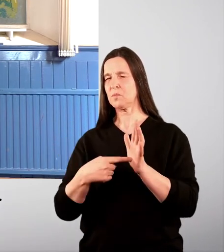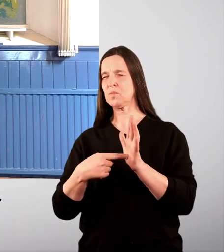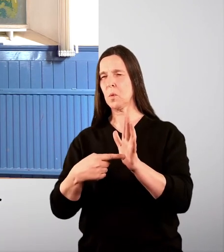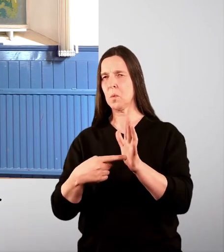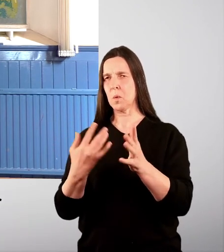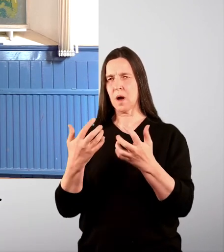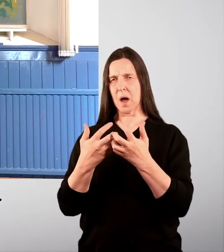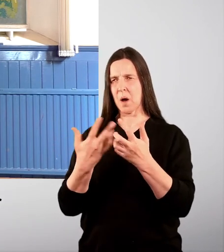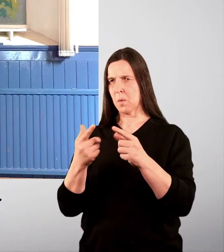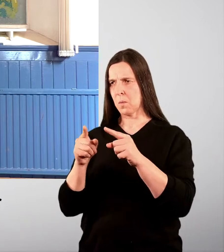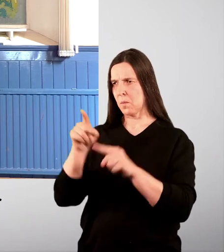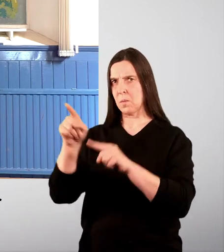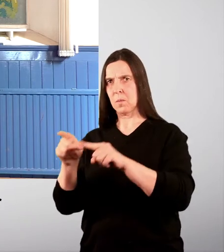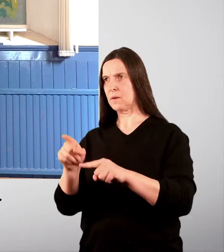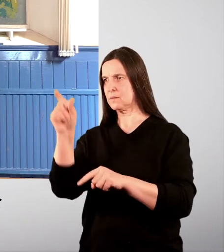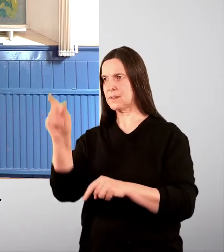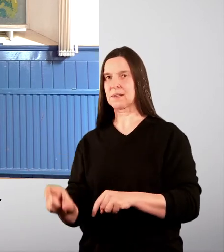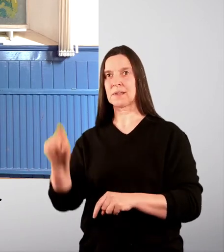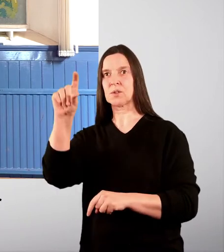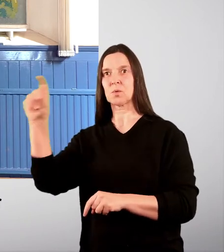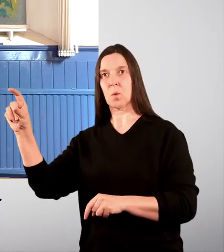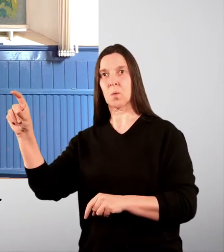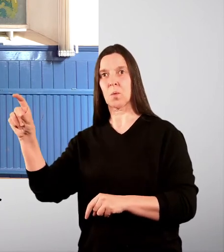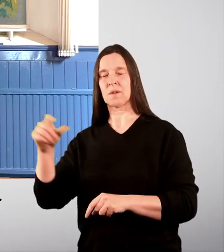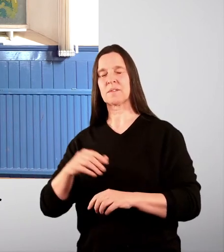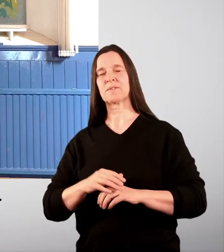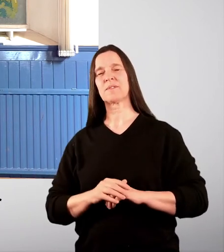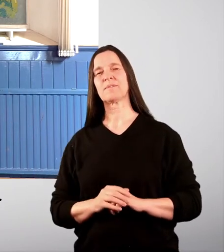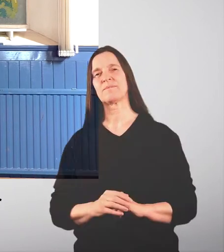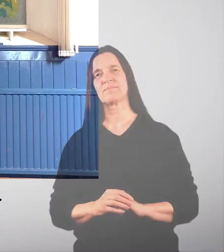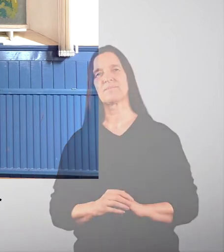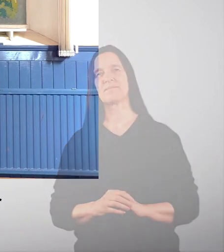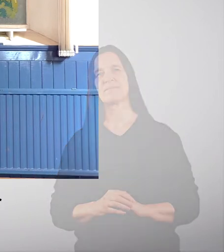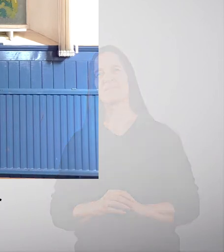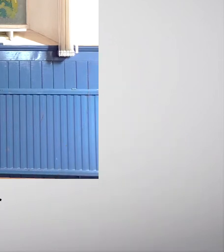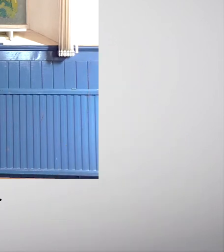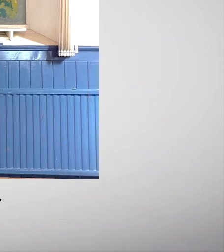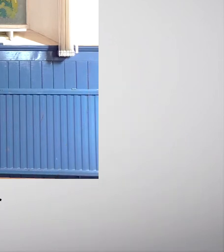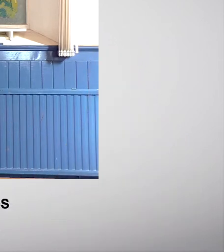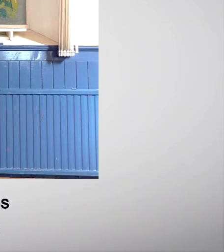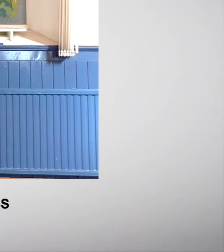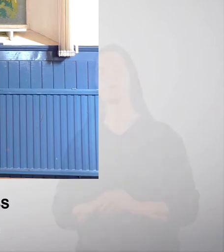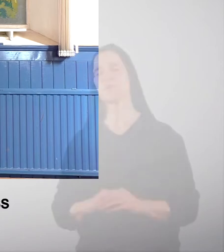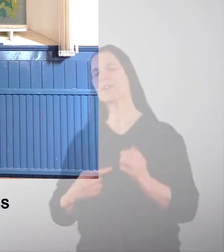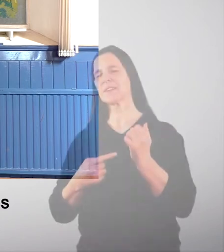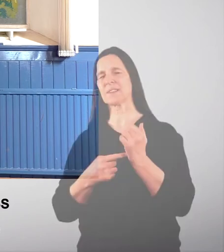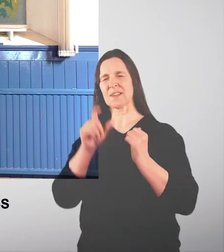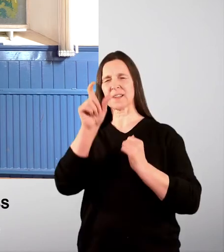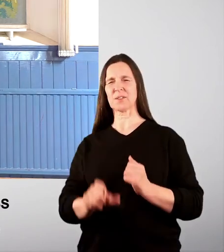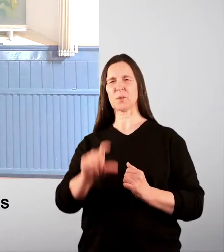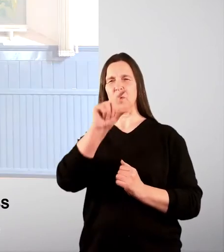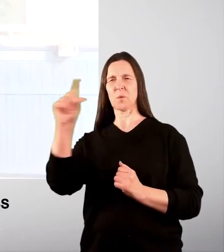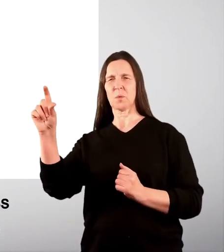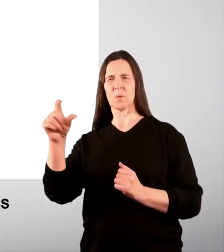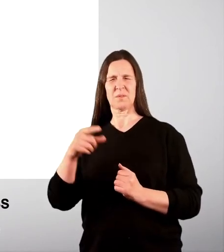the most efficient way to strike an attacker. And we call this the T-zone. The